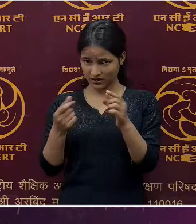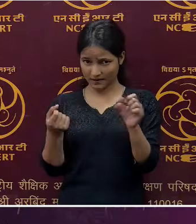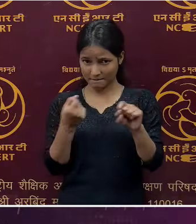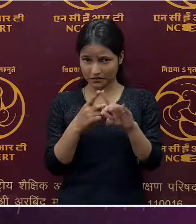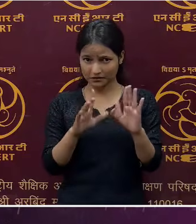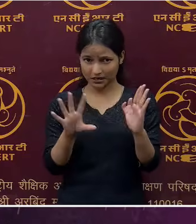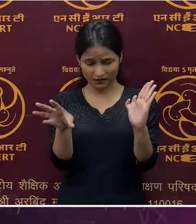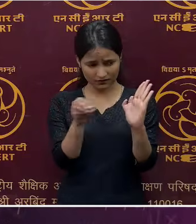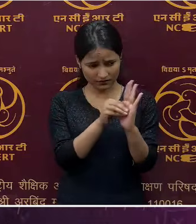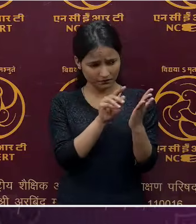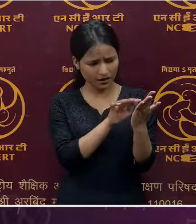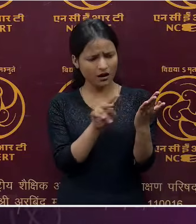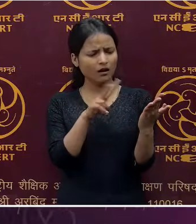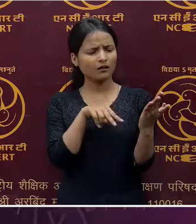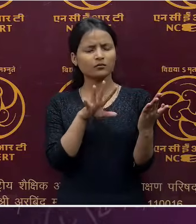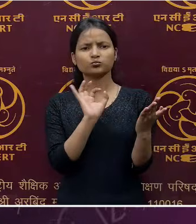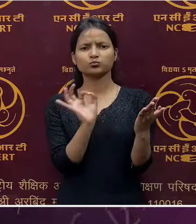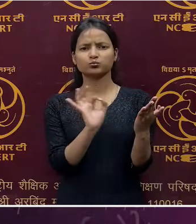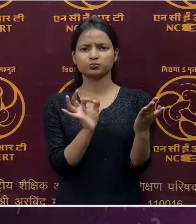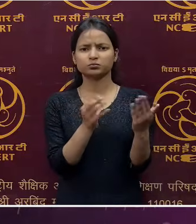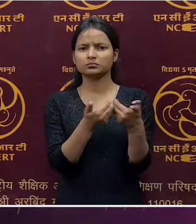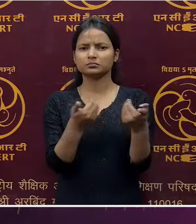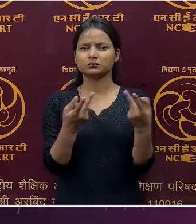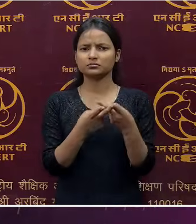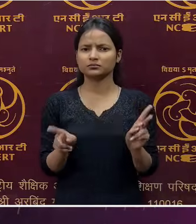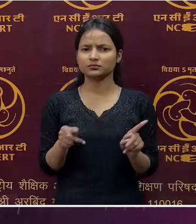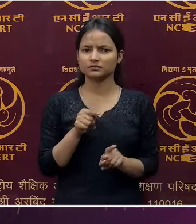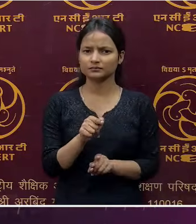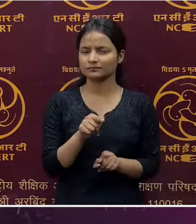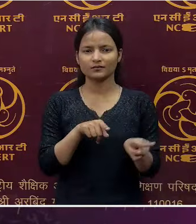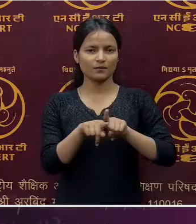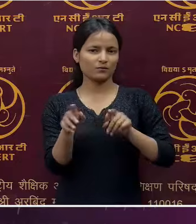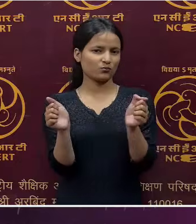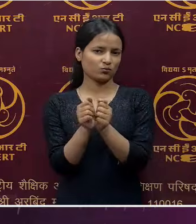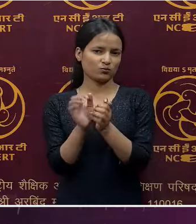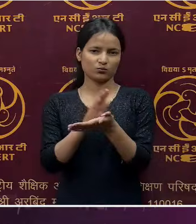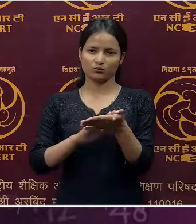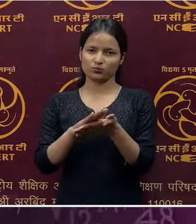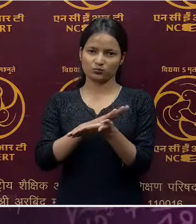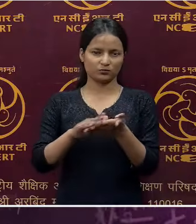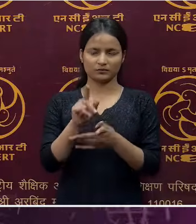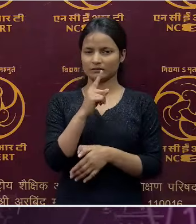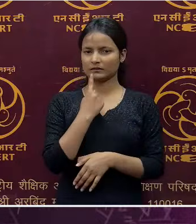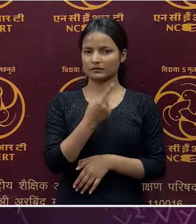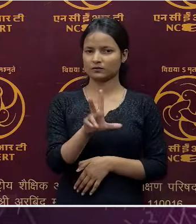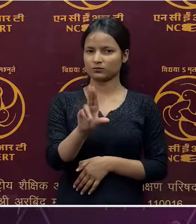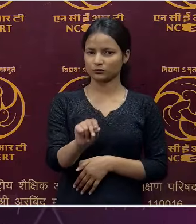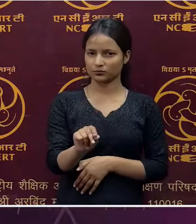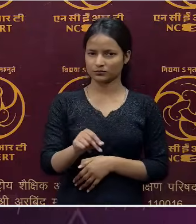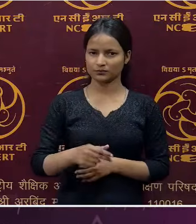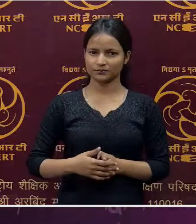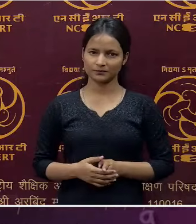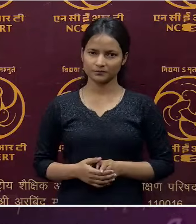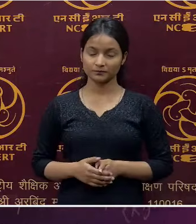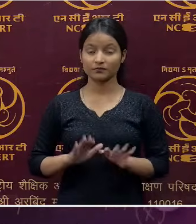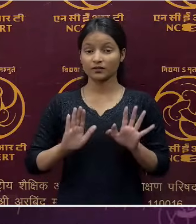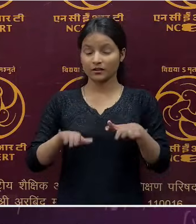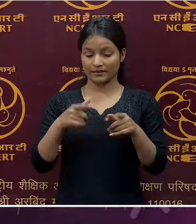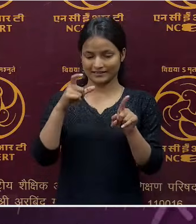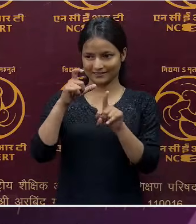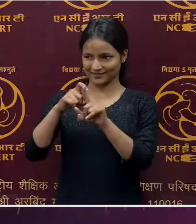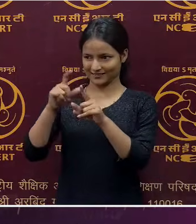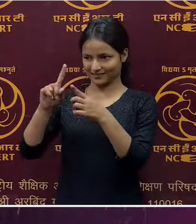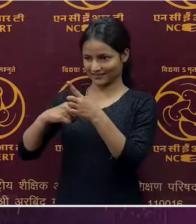domain. So it should not be an example of relation. So this is not an example of relation. Then D comma J, dj is